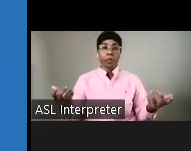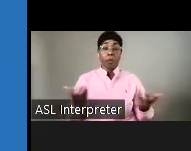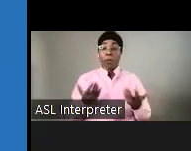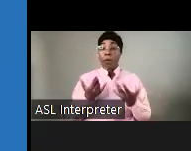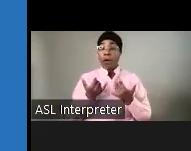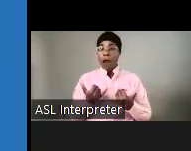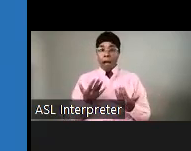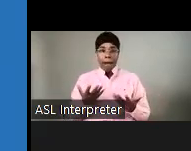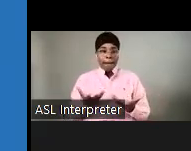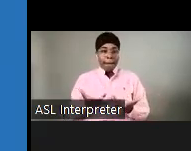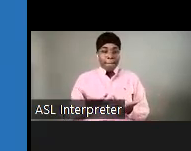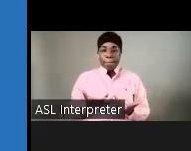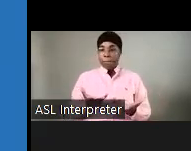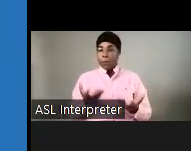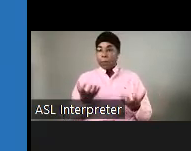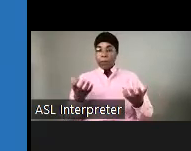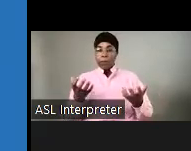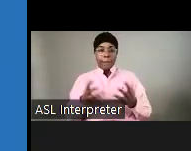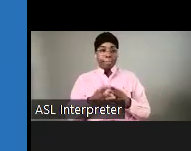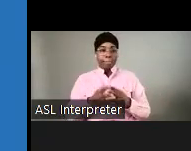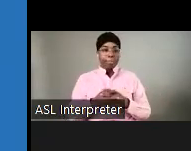get into this whole